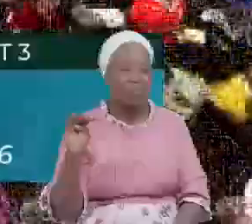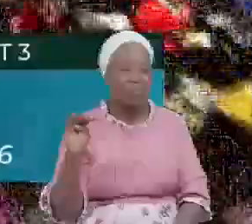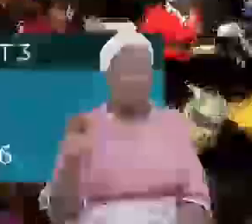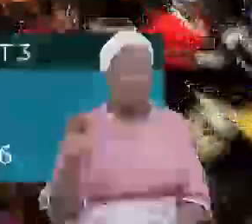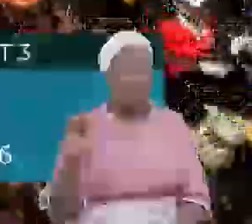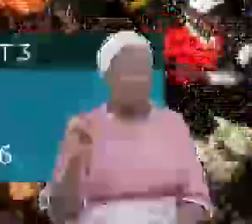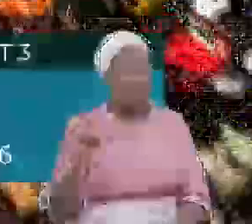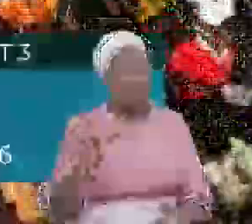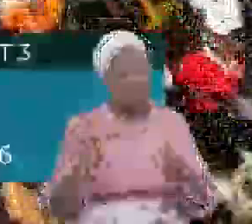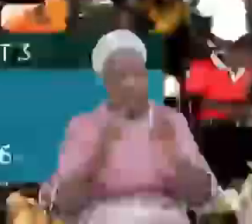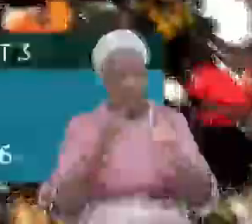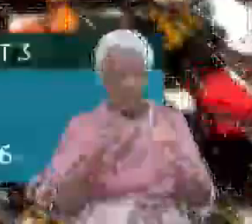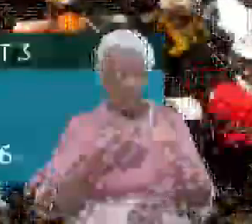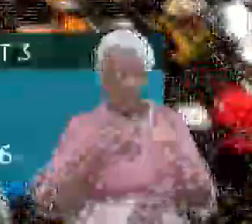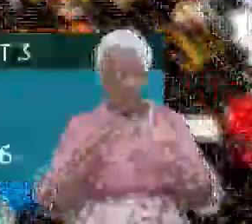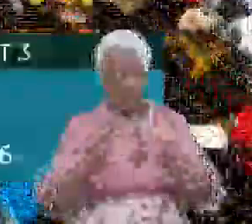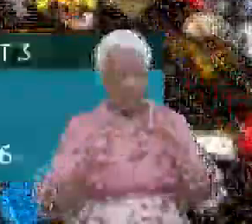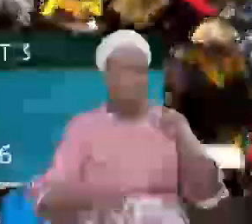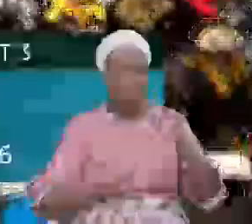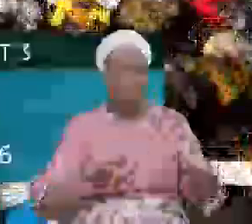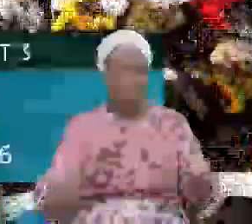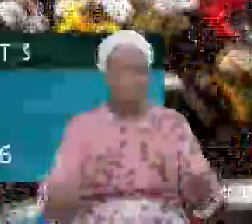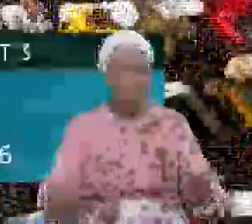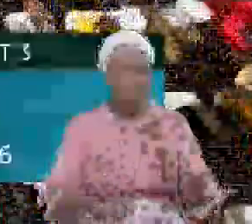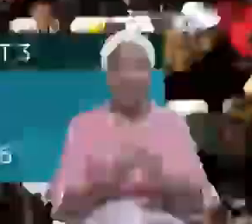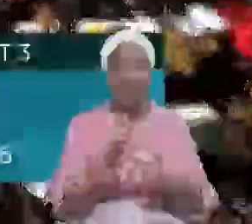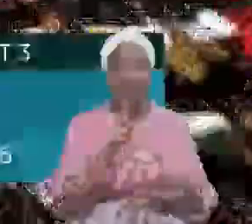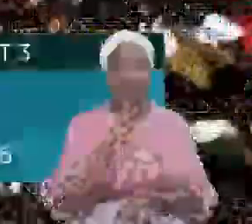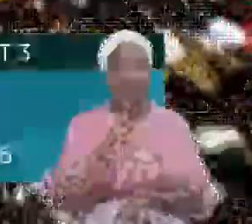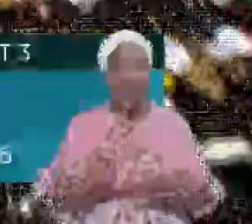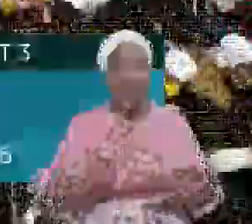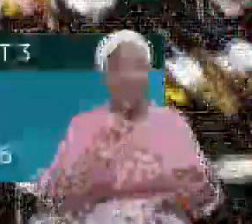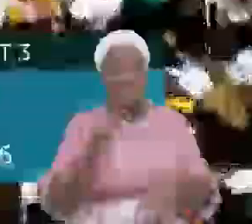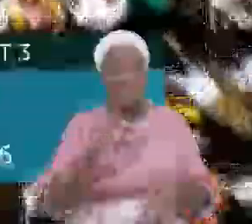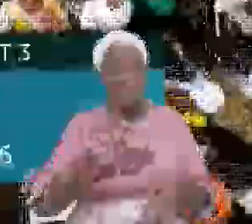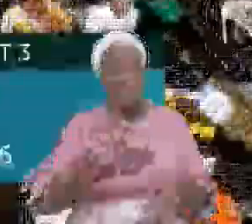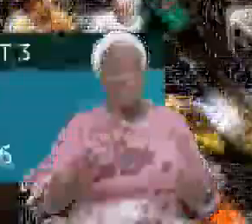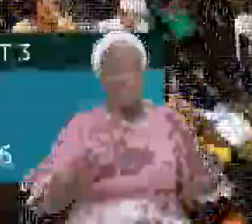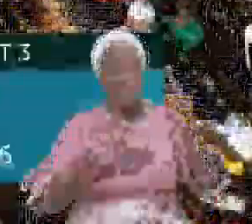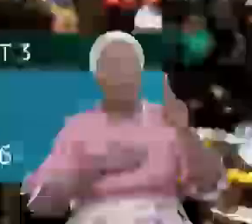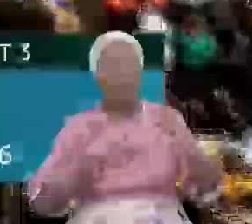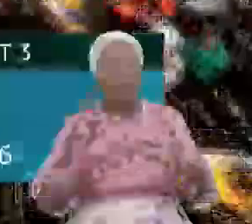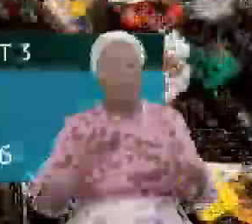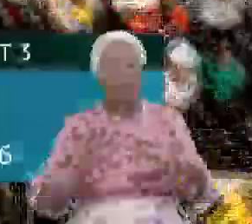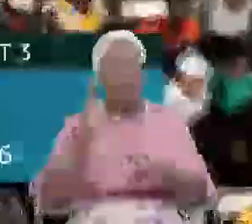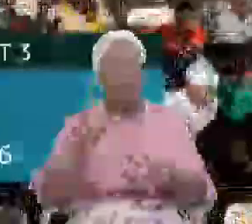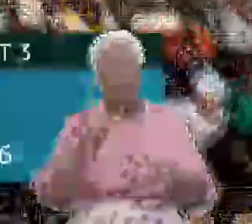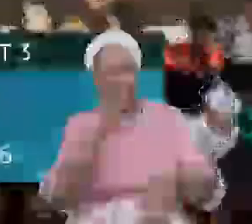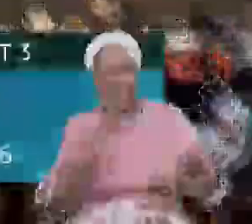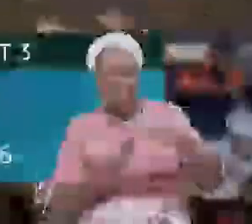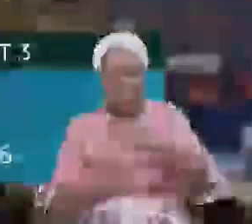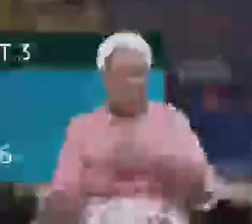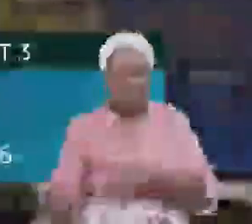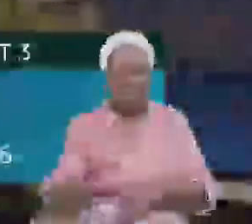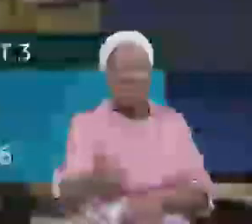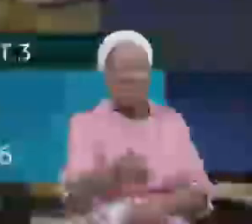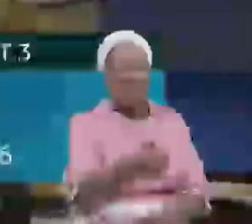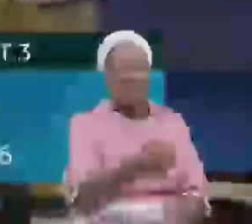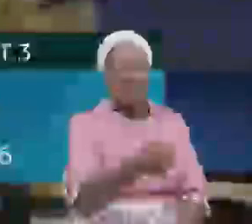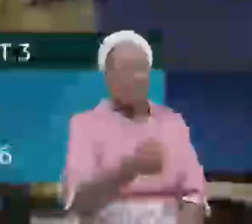If my people which are called by my name shall humble themselves.